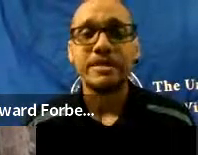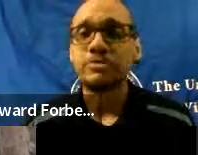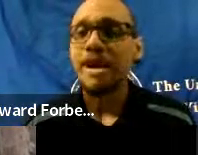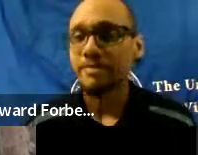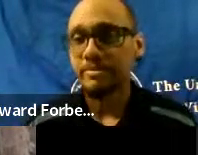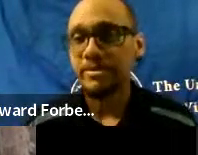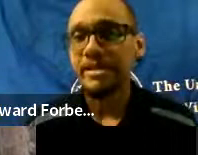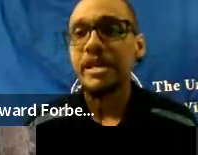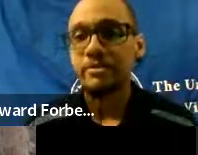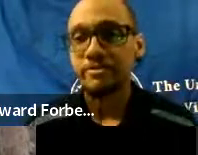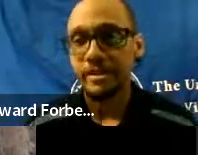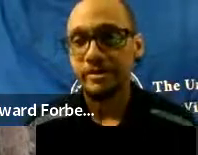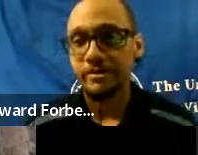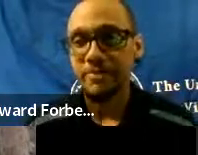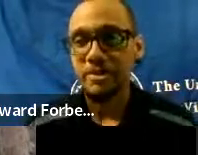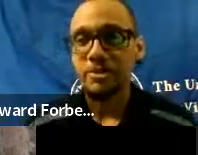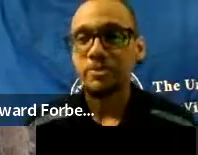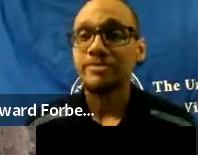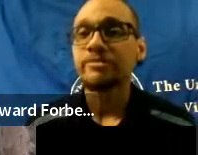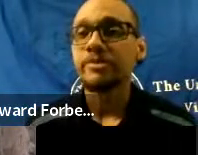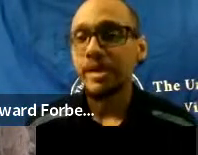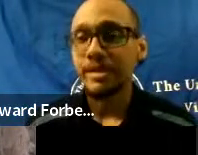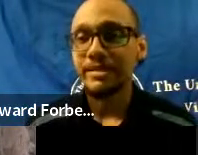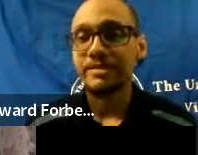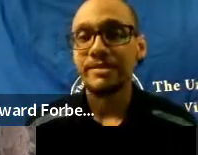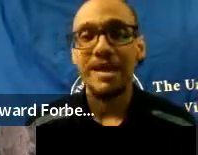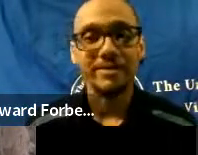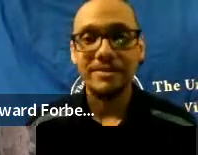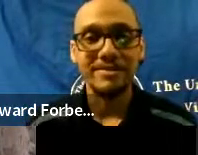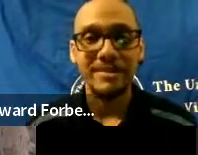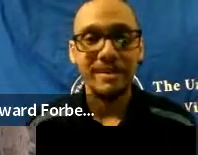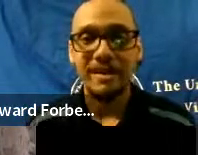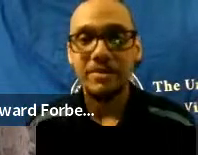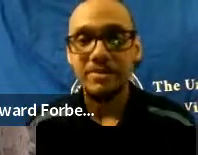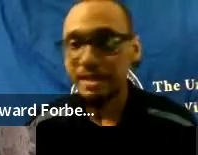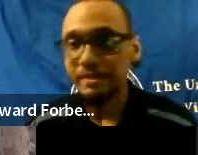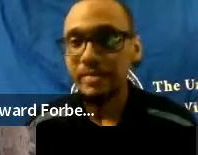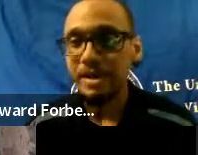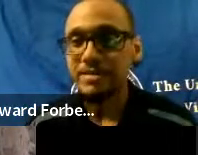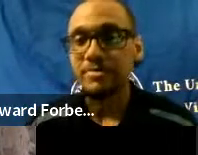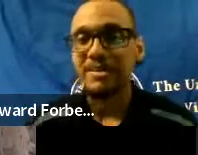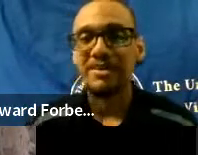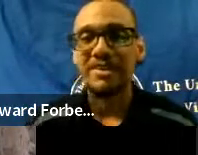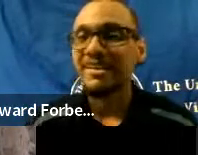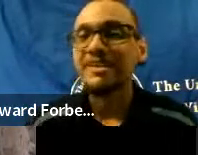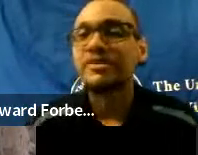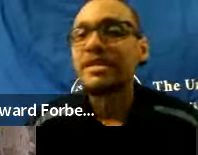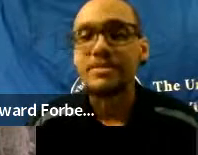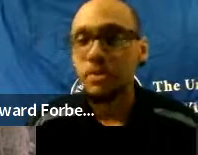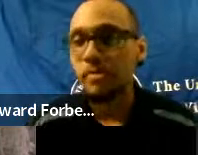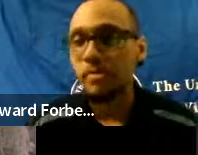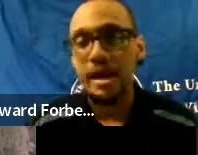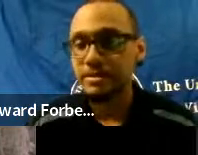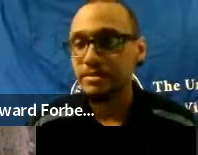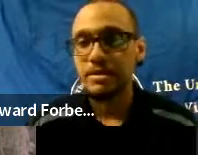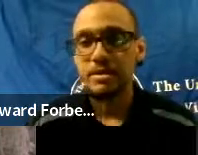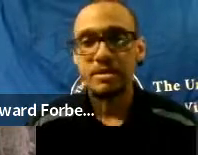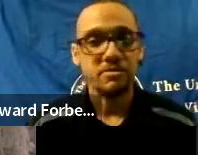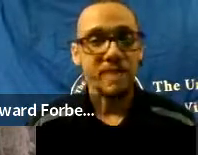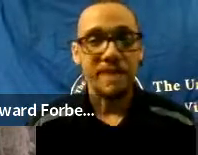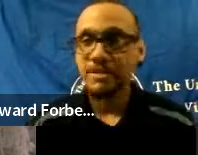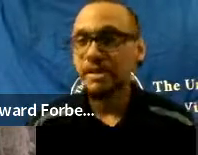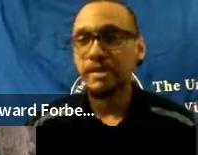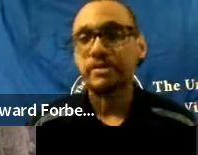communicator, is that you have to be an innovator. You have to be willing to not just think outside the box, but think like there is no